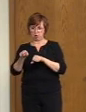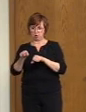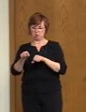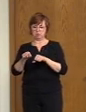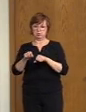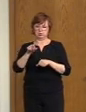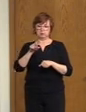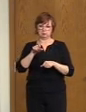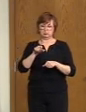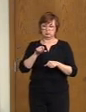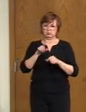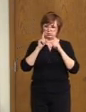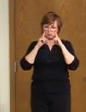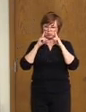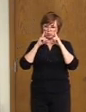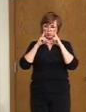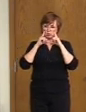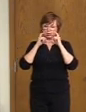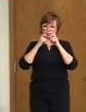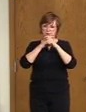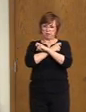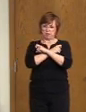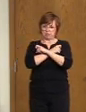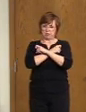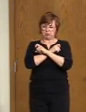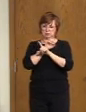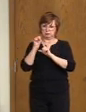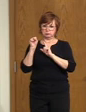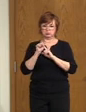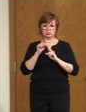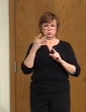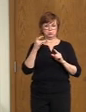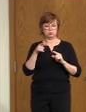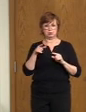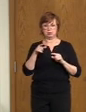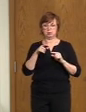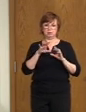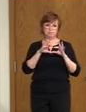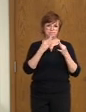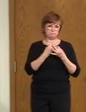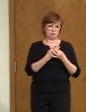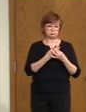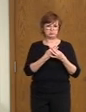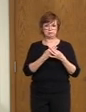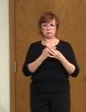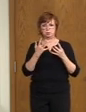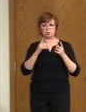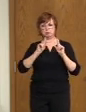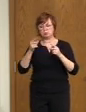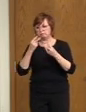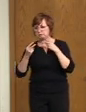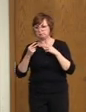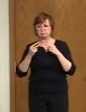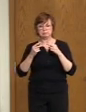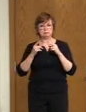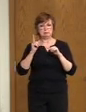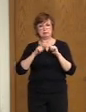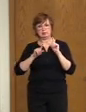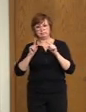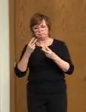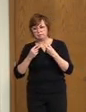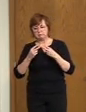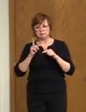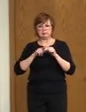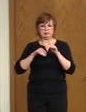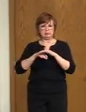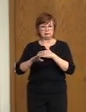for, residents and their family who, can't meet as much as they would like to. But this really shows the complexity that once you get